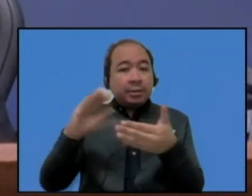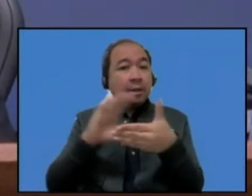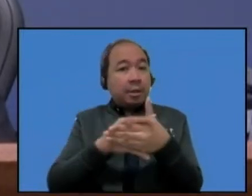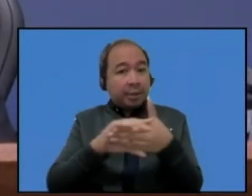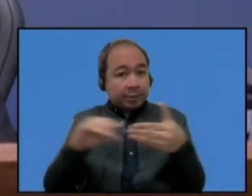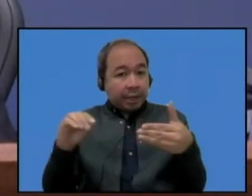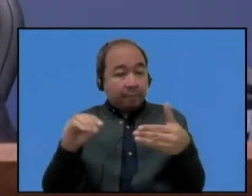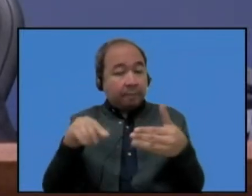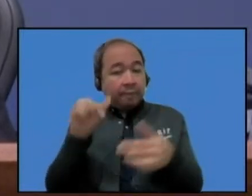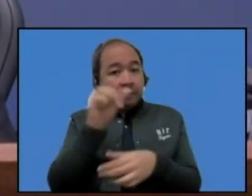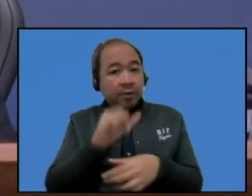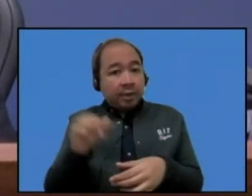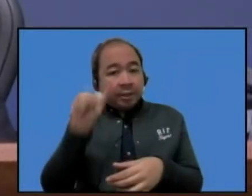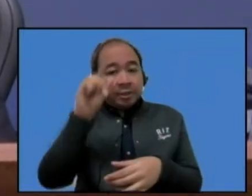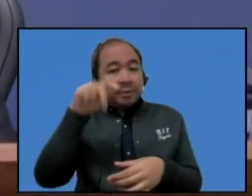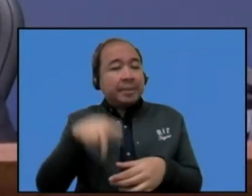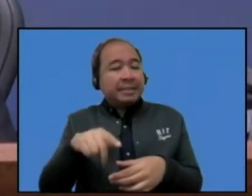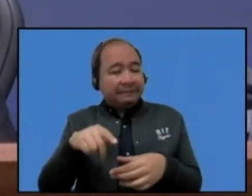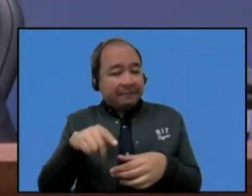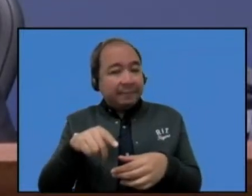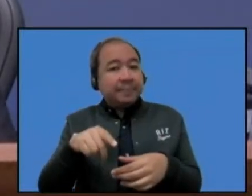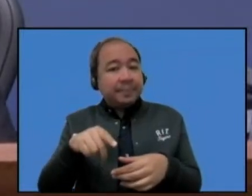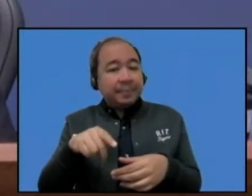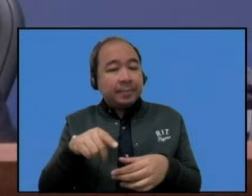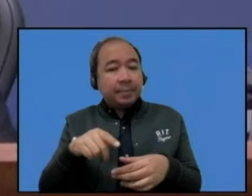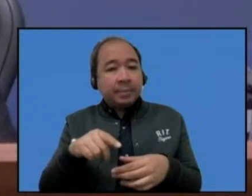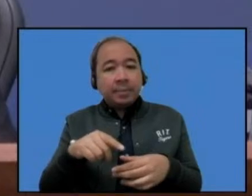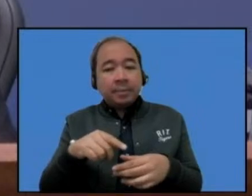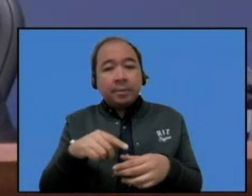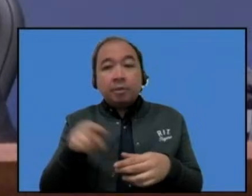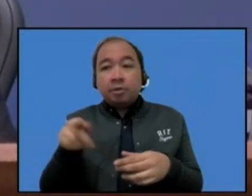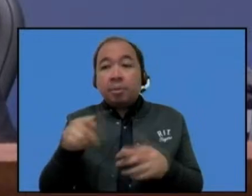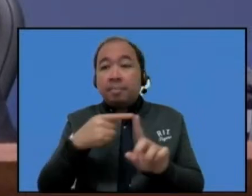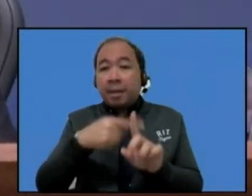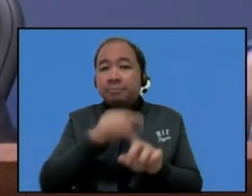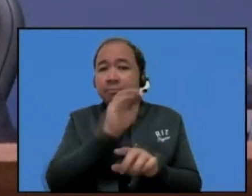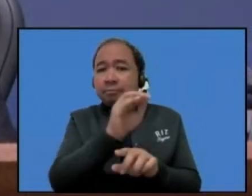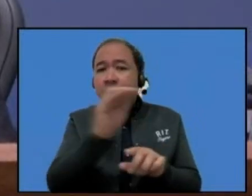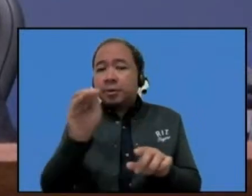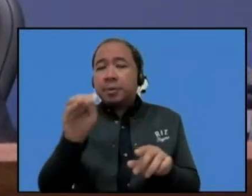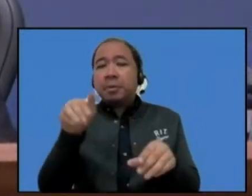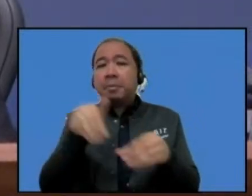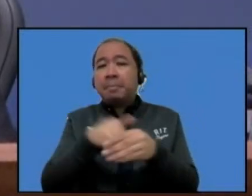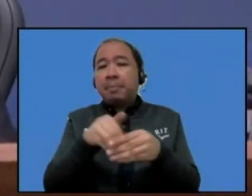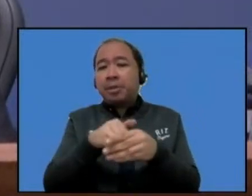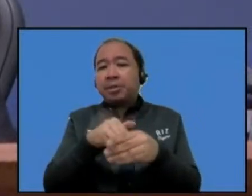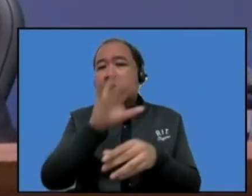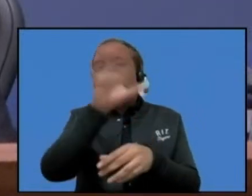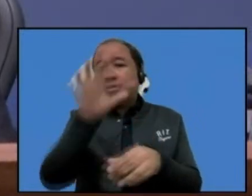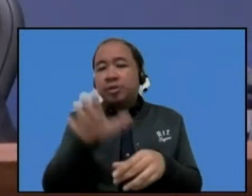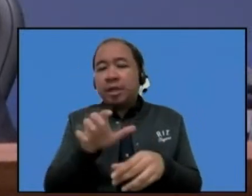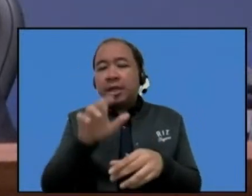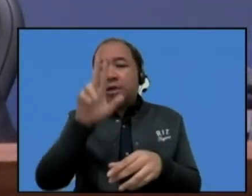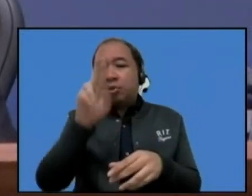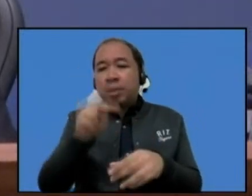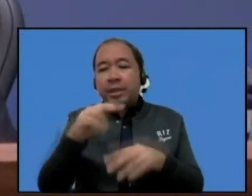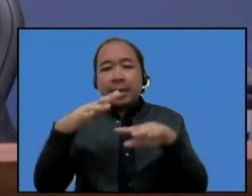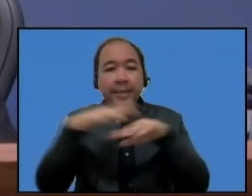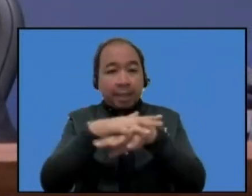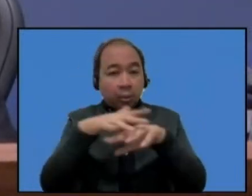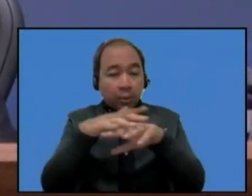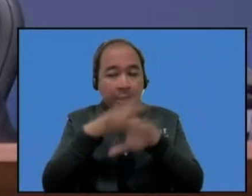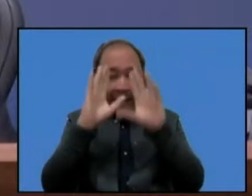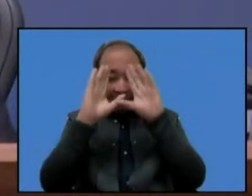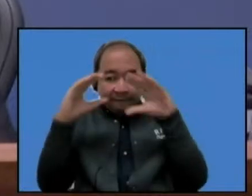for Asia and the Pacific and other members of Regional United Nations Network on Migration